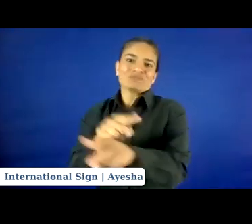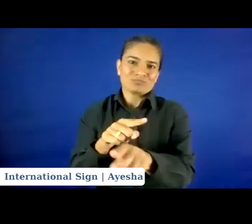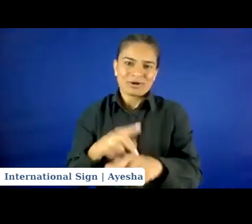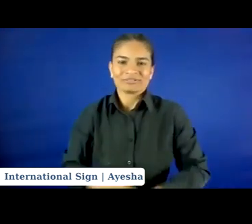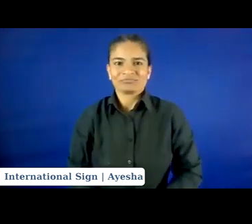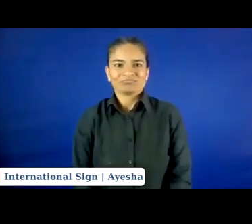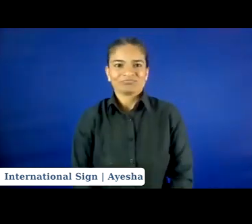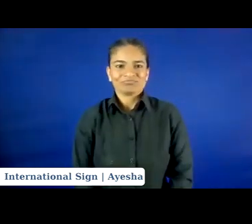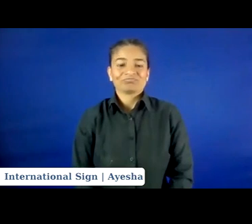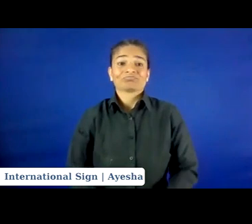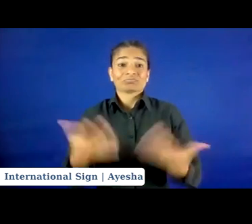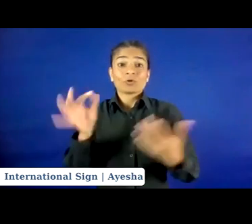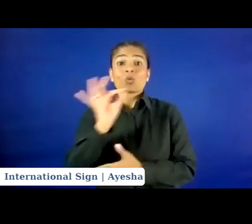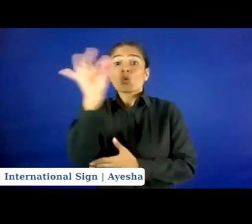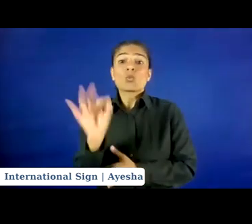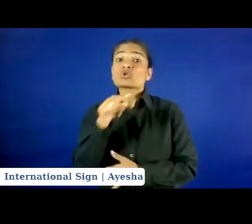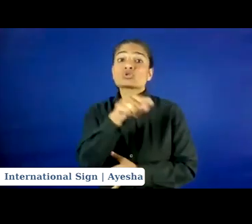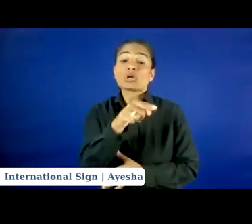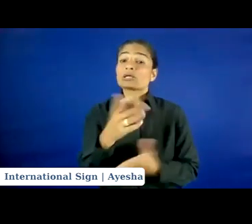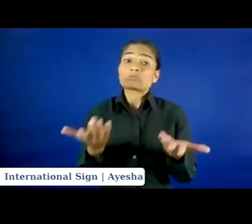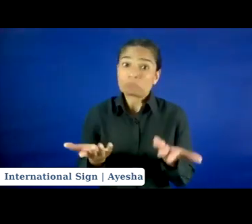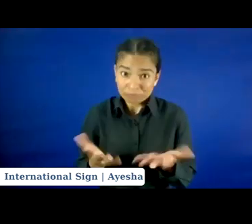asked is the issue of